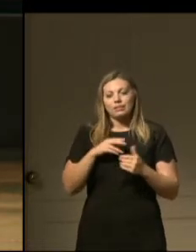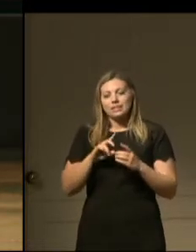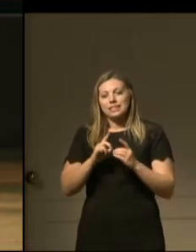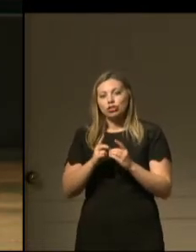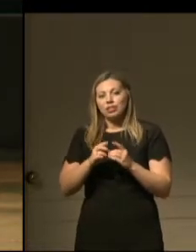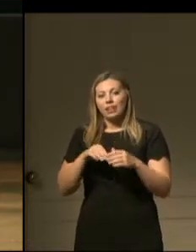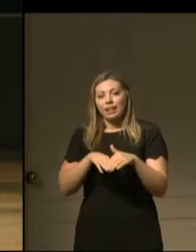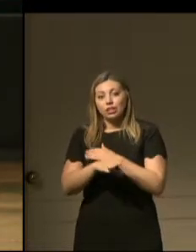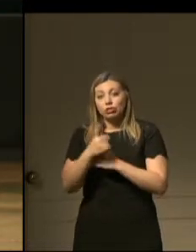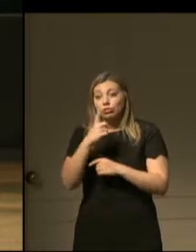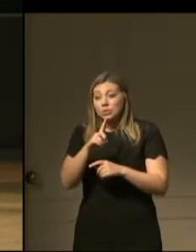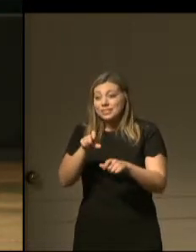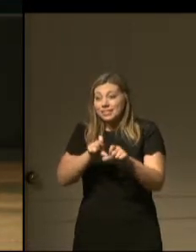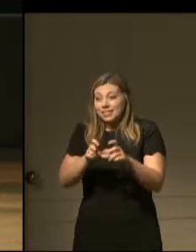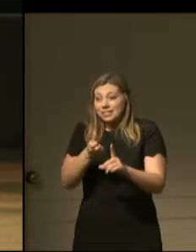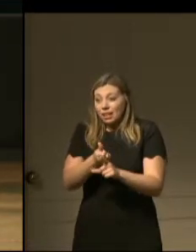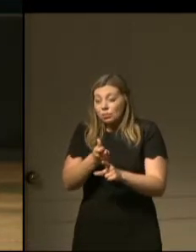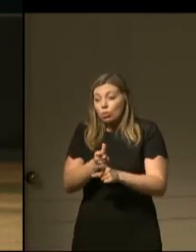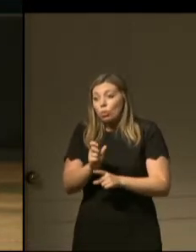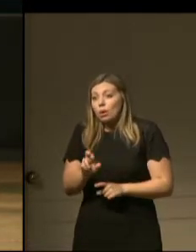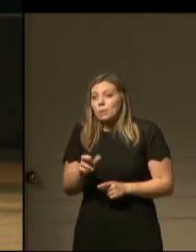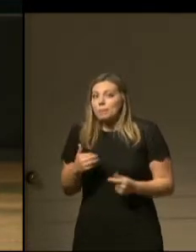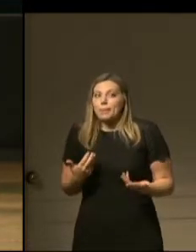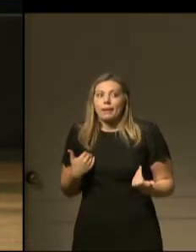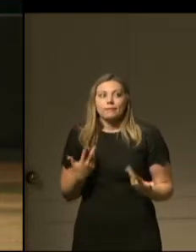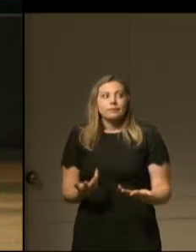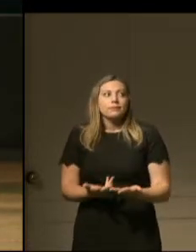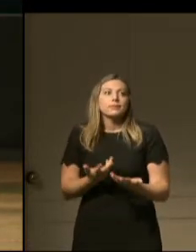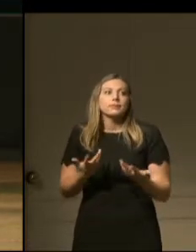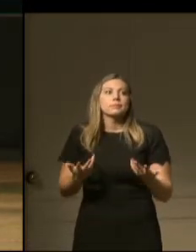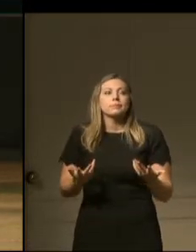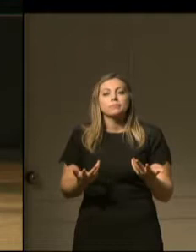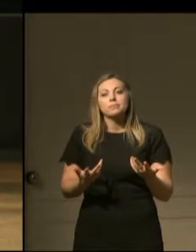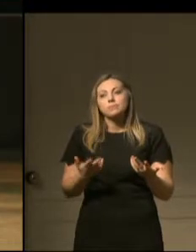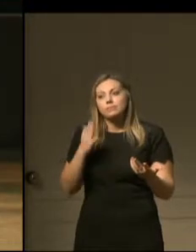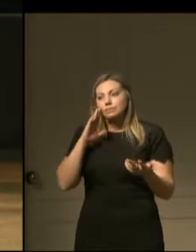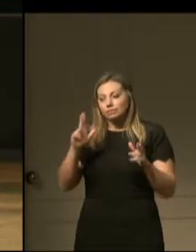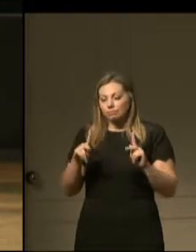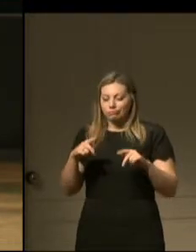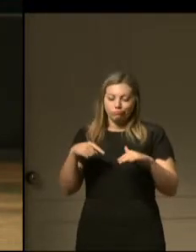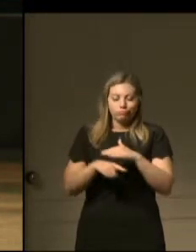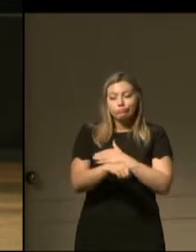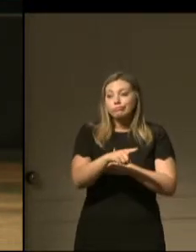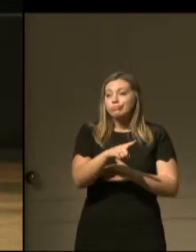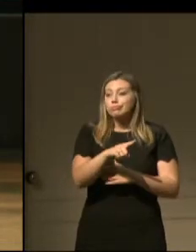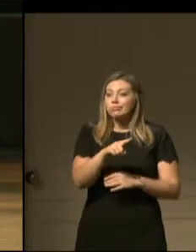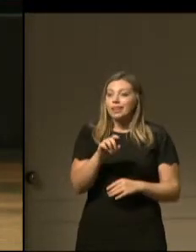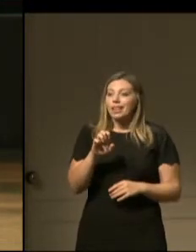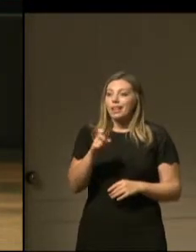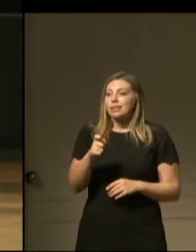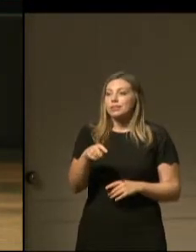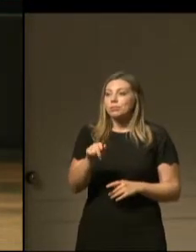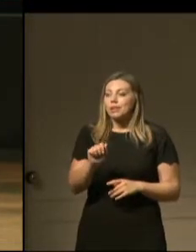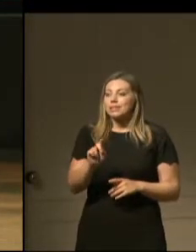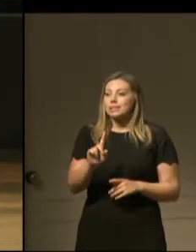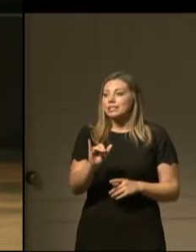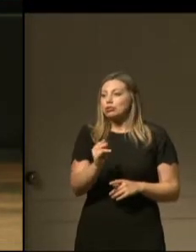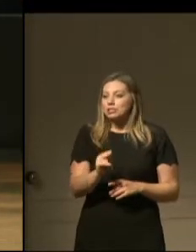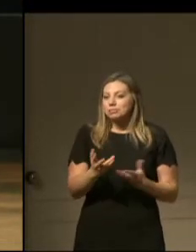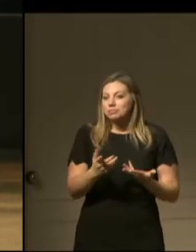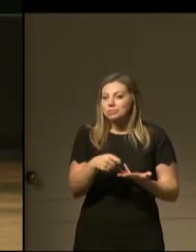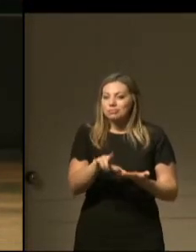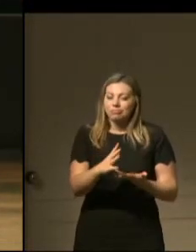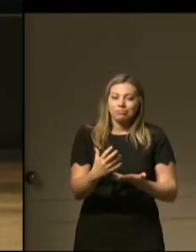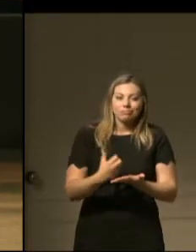scientists themselves, or had some sort of, you know, what if people, if when they're going out on an expedition, had, were actually